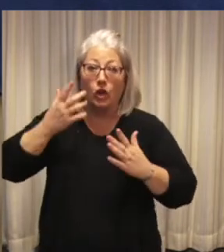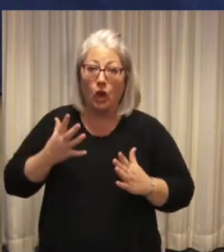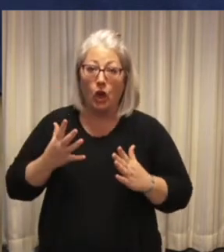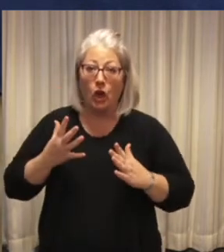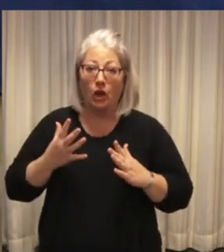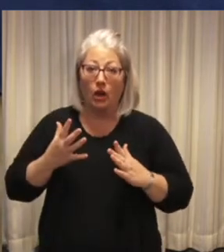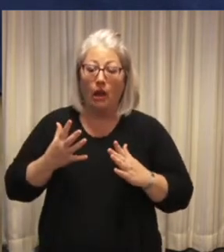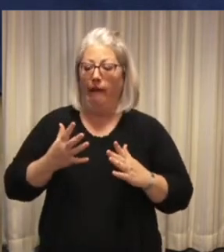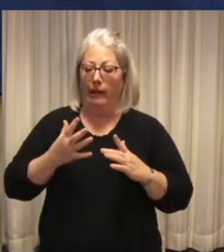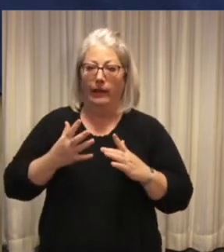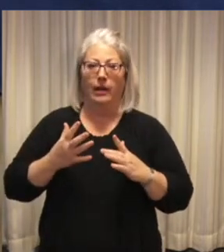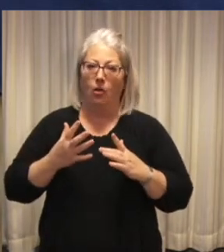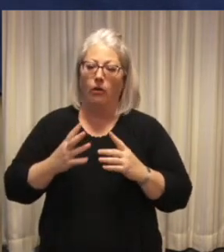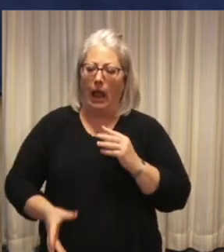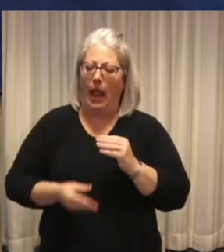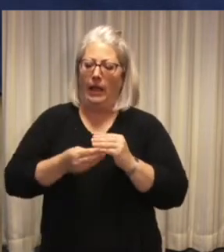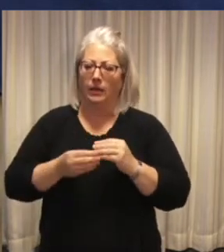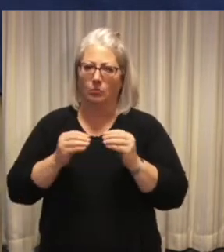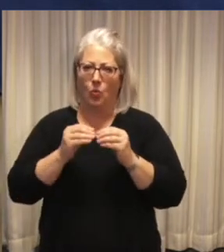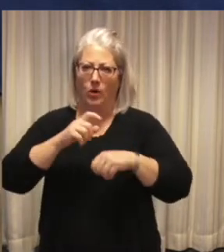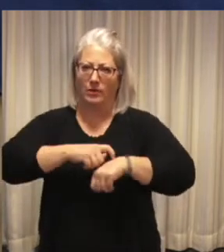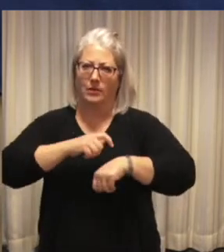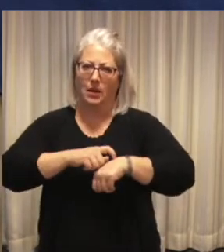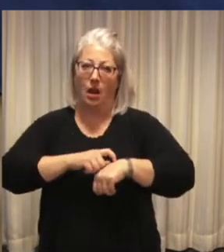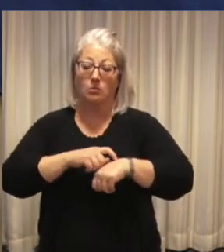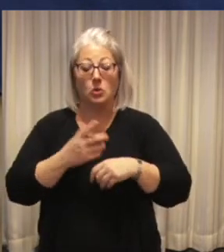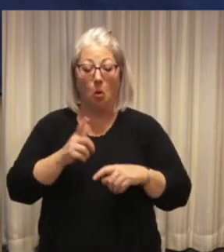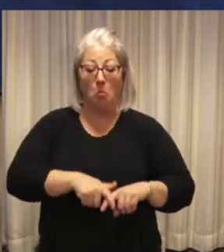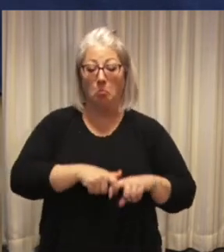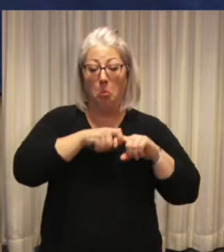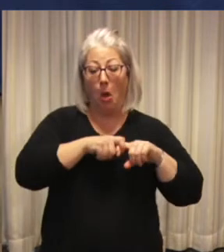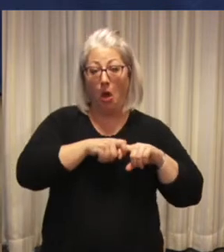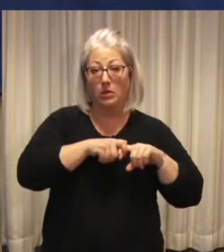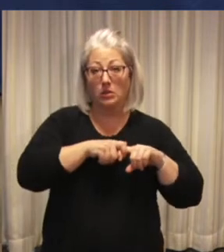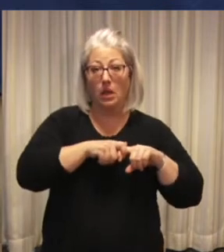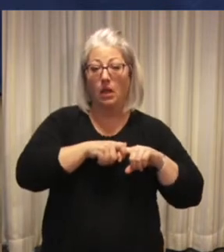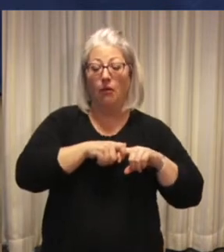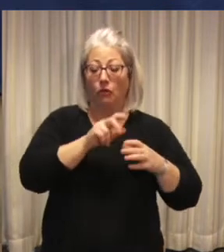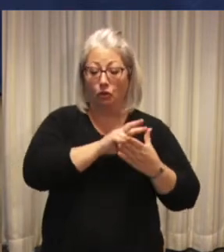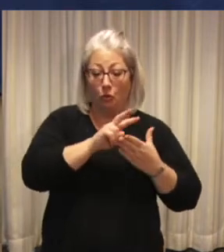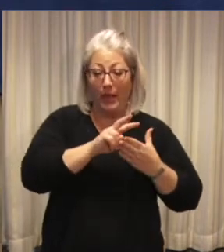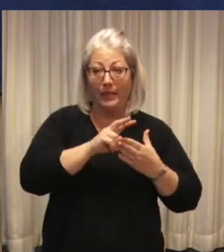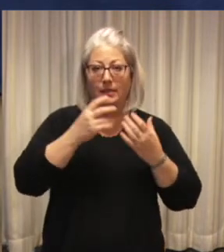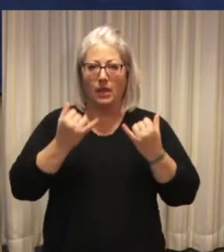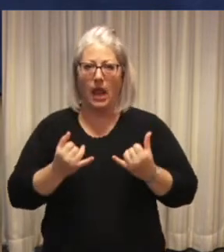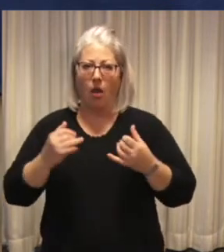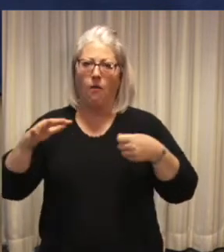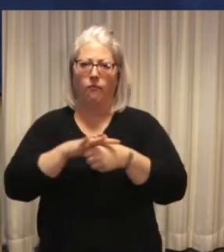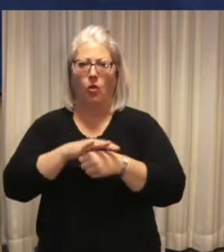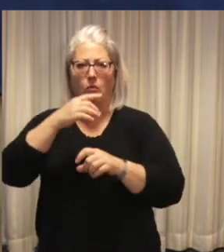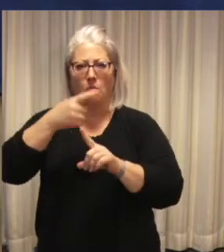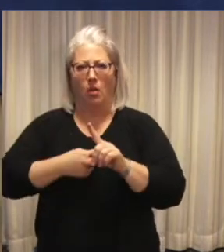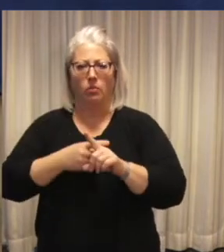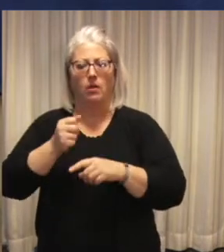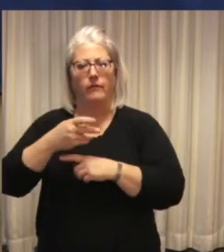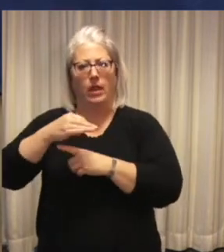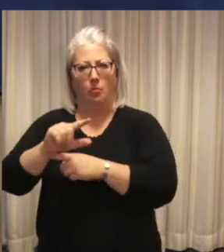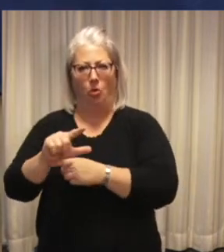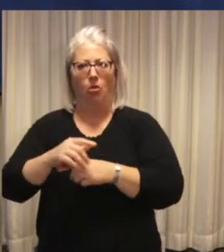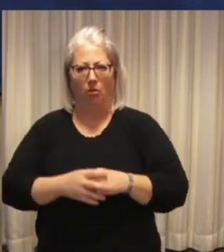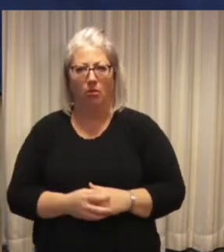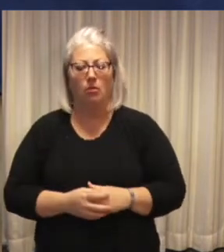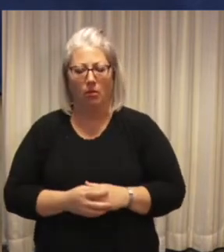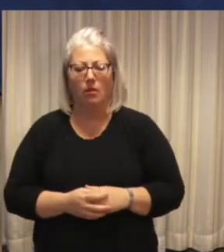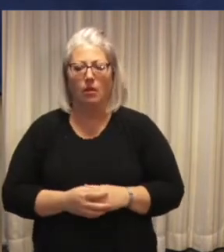pause executive order. But we still don't have any firm visibility beyond that, right? Yeah, and I wish I